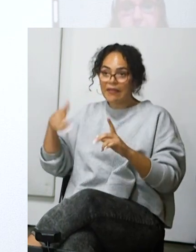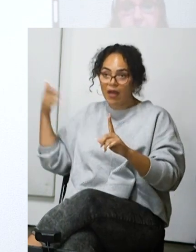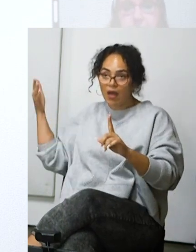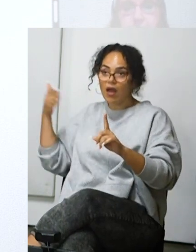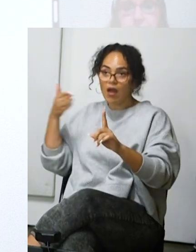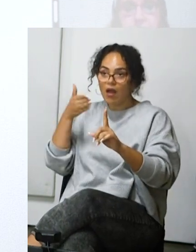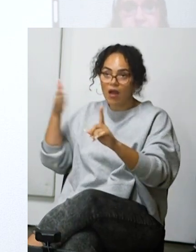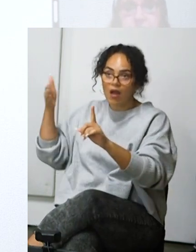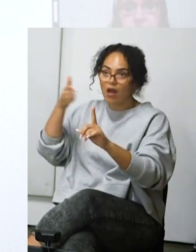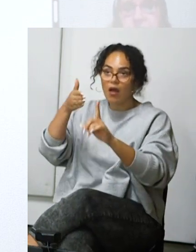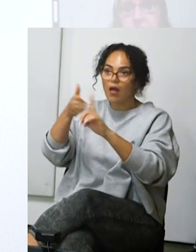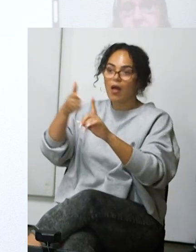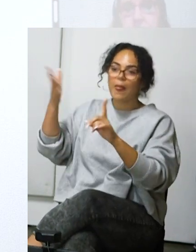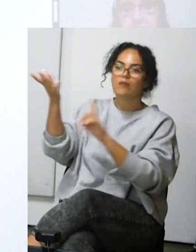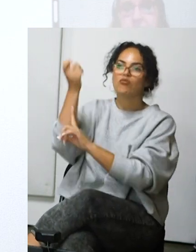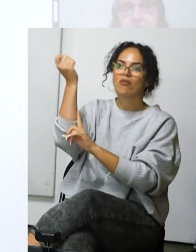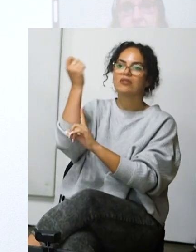need.